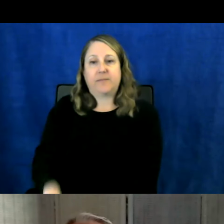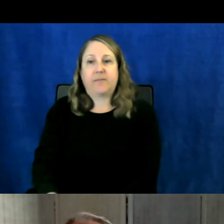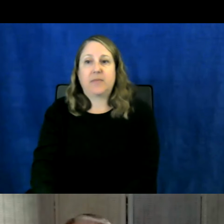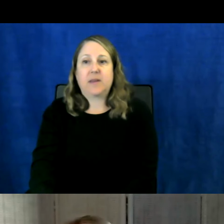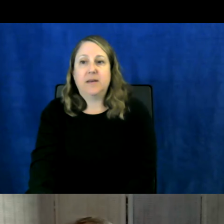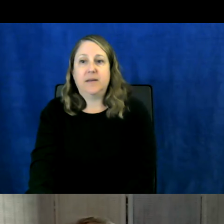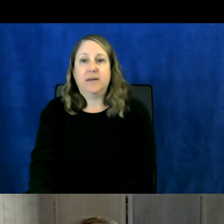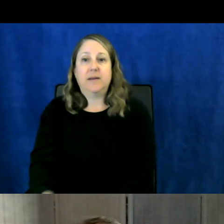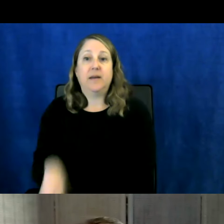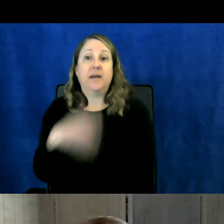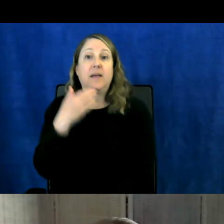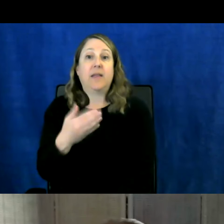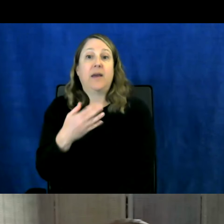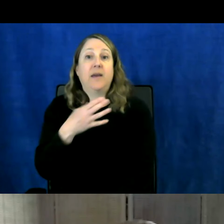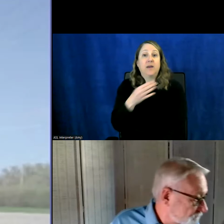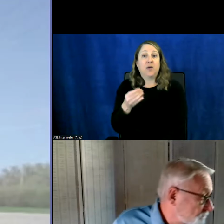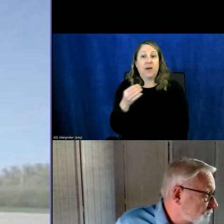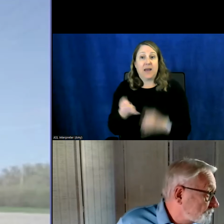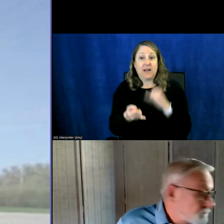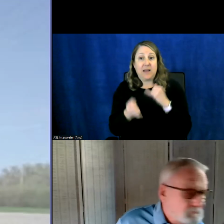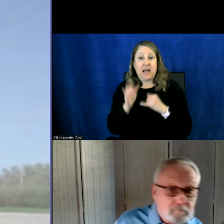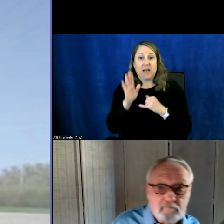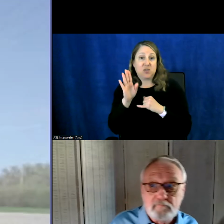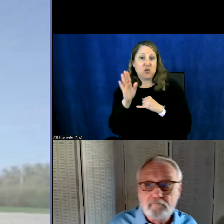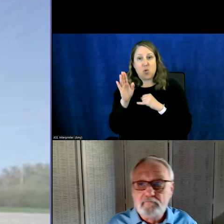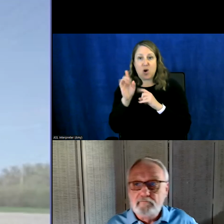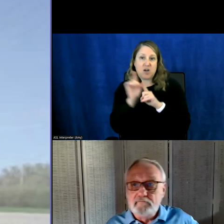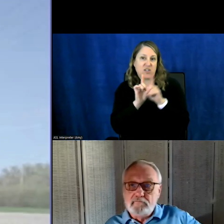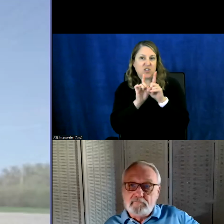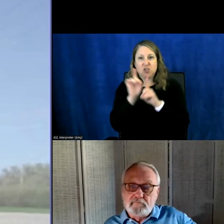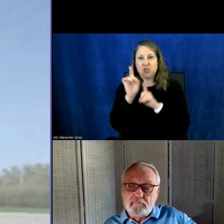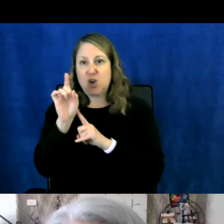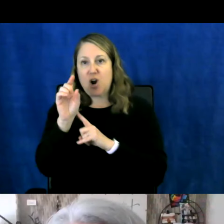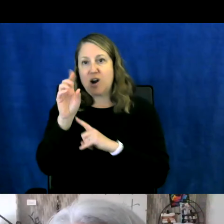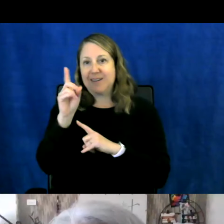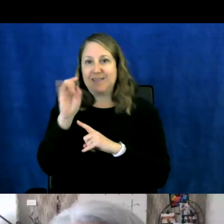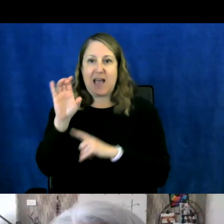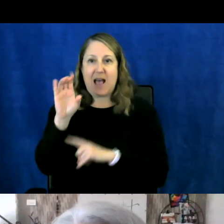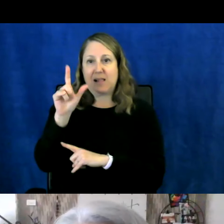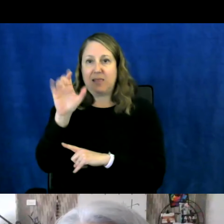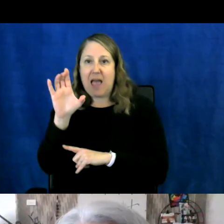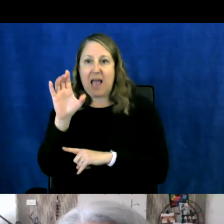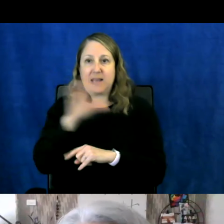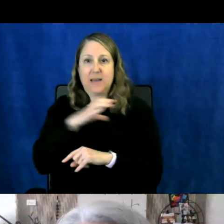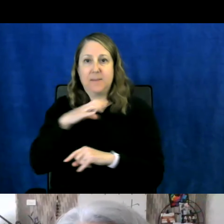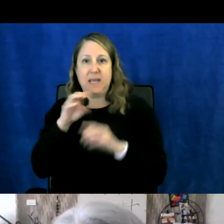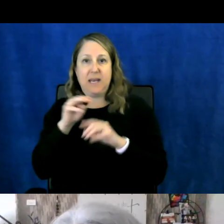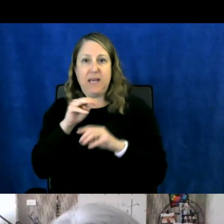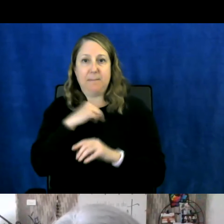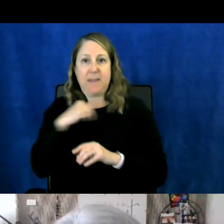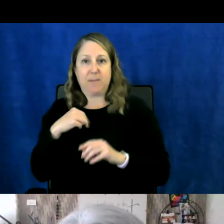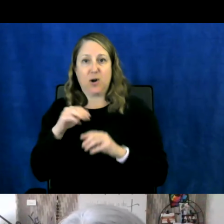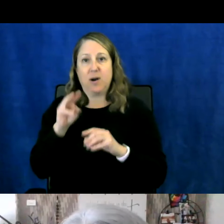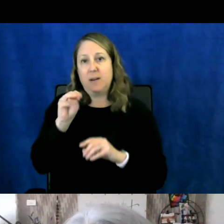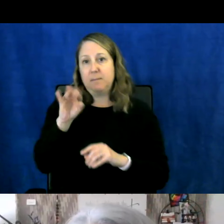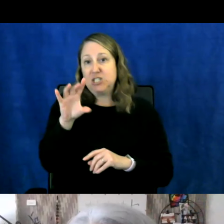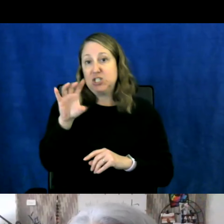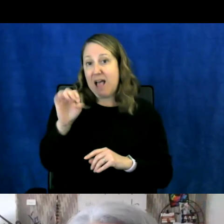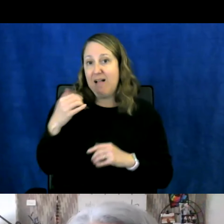Thank you. And finally, your superstar DACLAC committee member, Michelle, has a little plea.